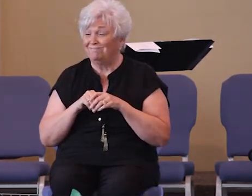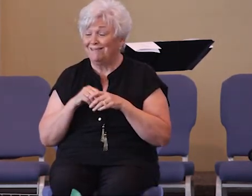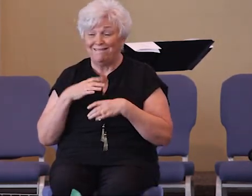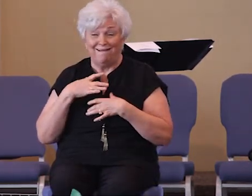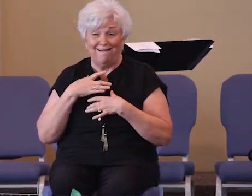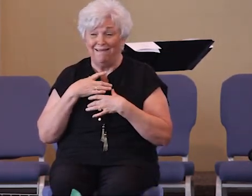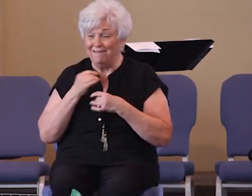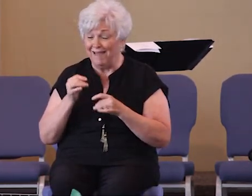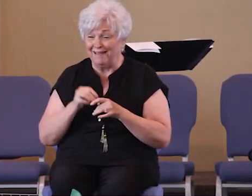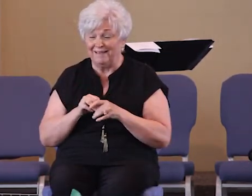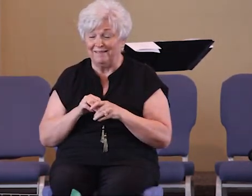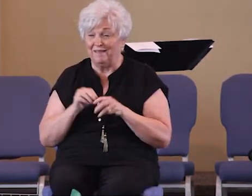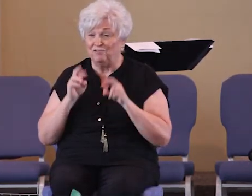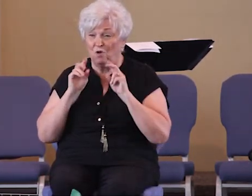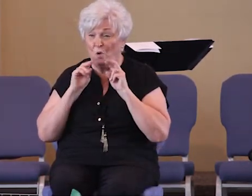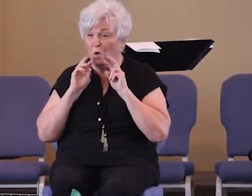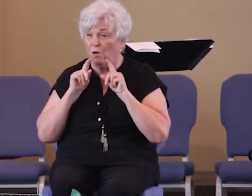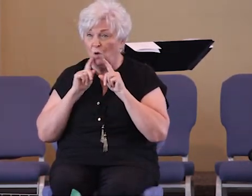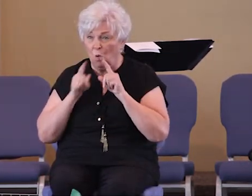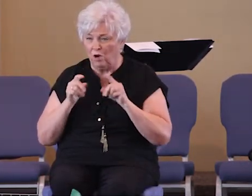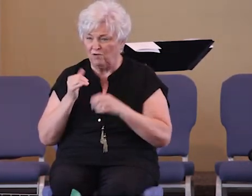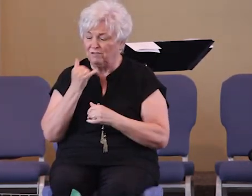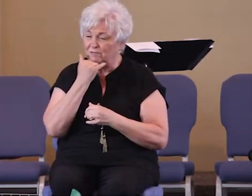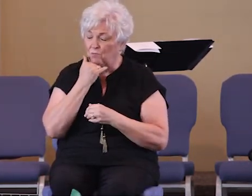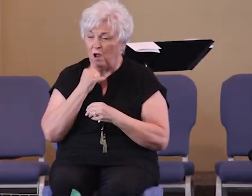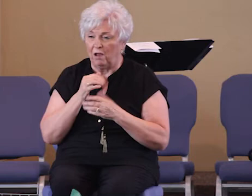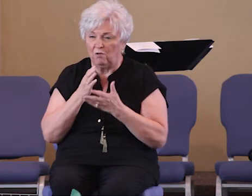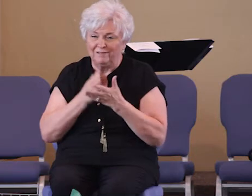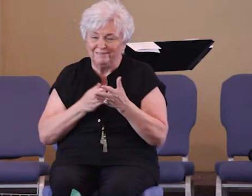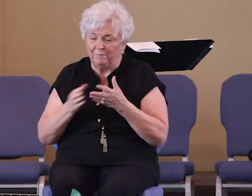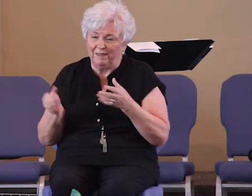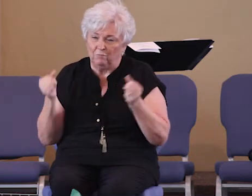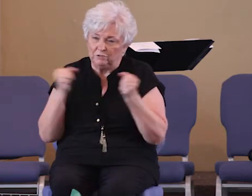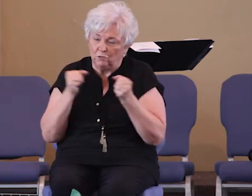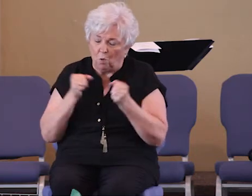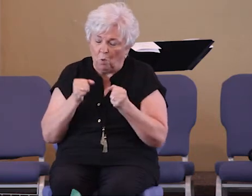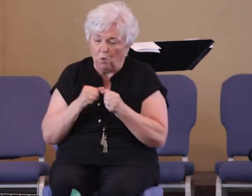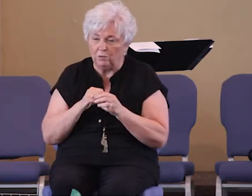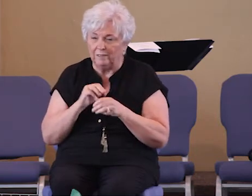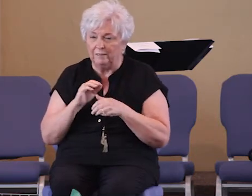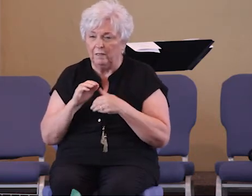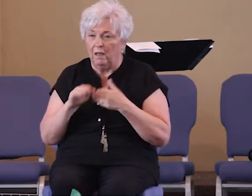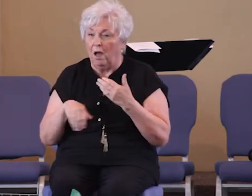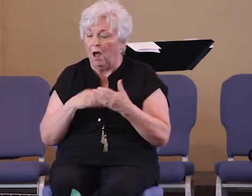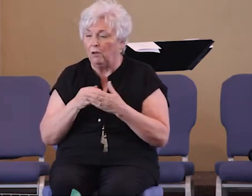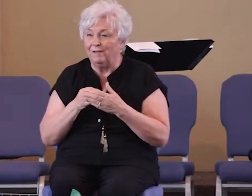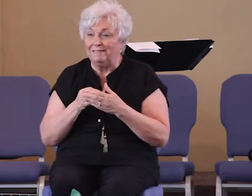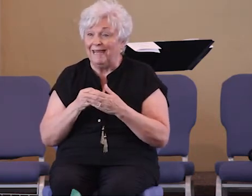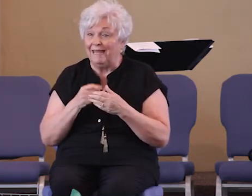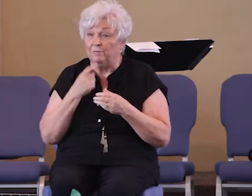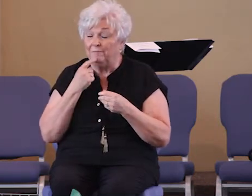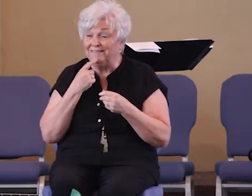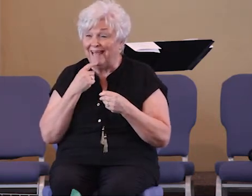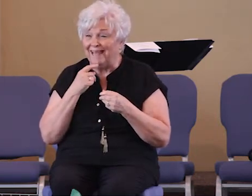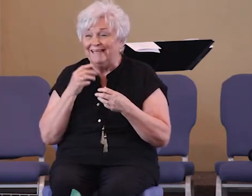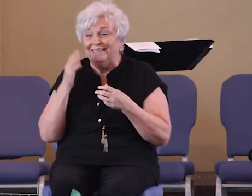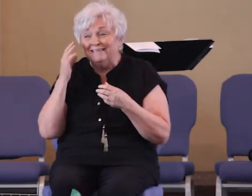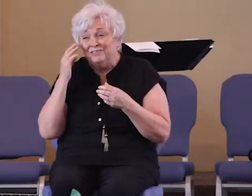because something was cold and all it would have taken would be a gracious comment of, you know, this is